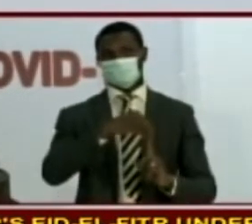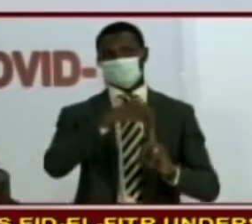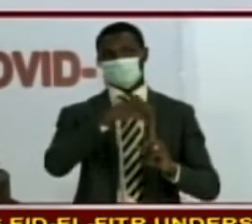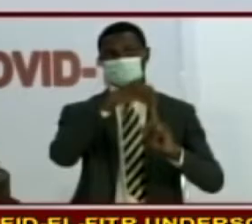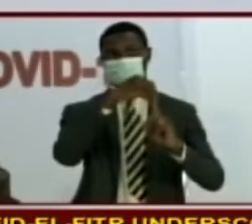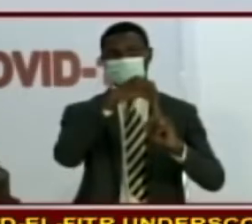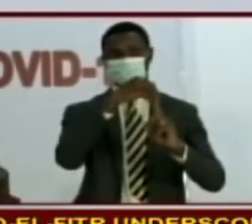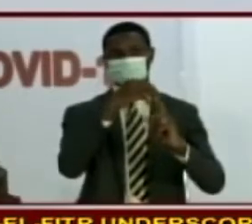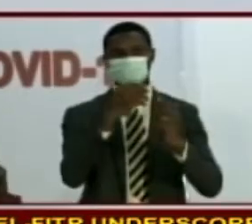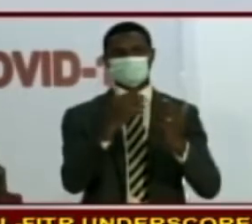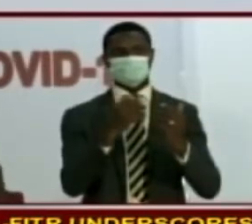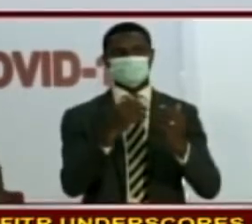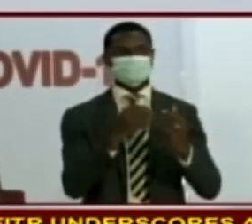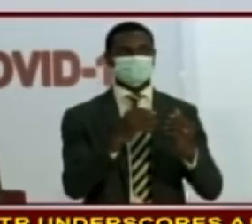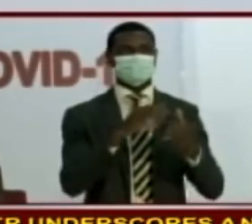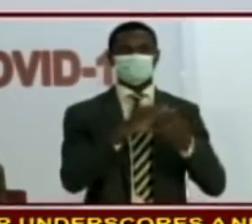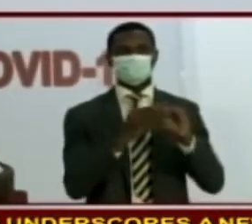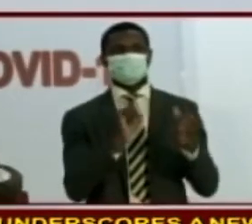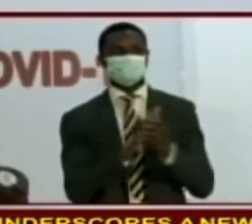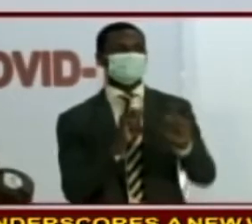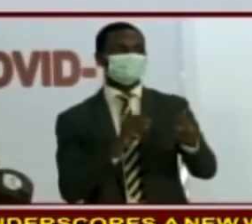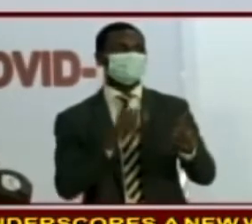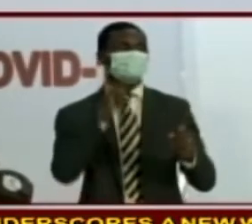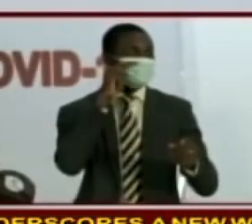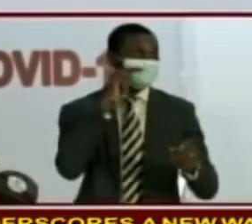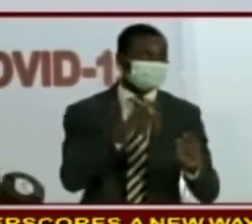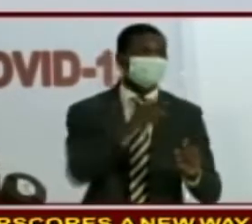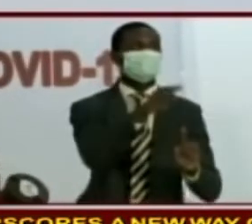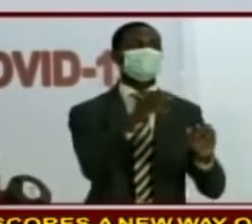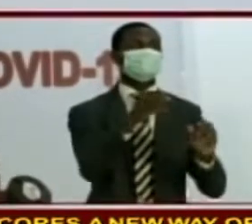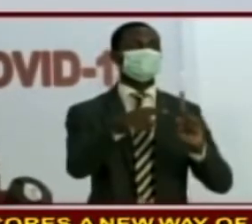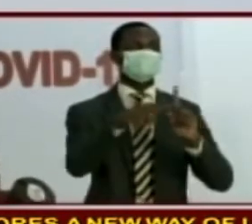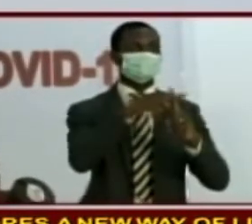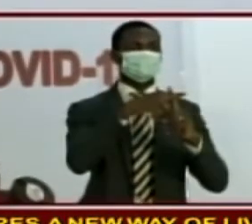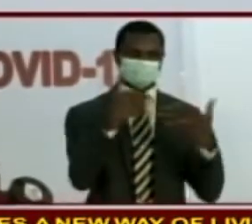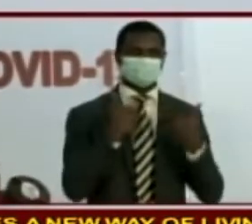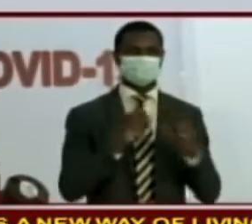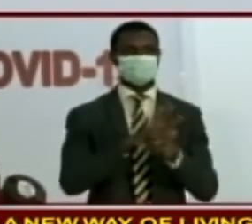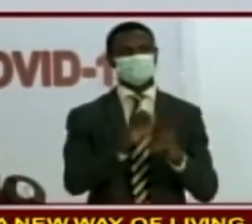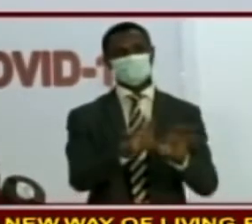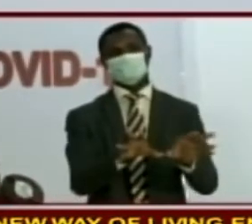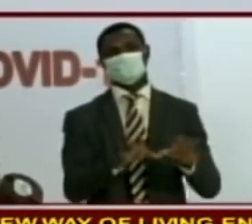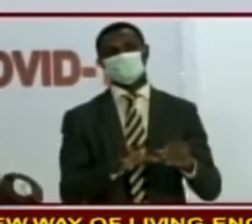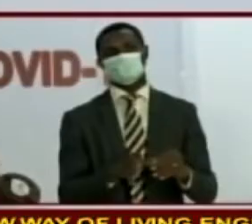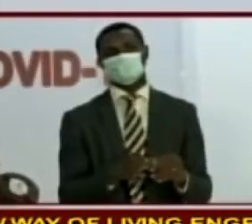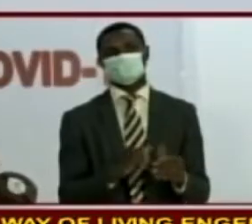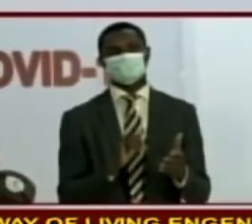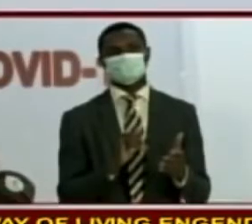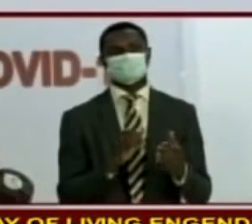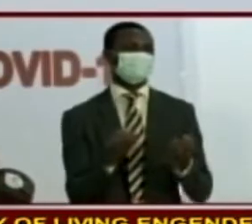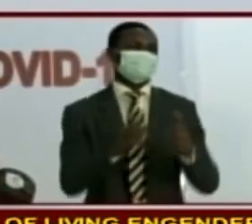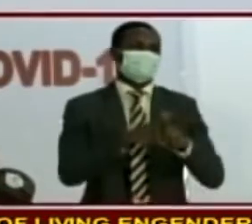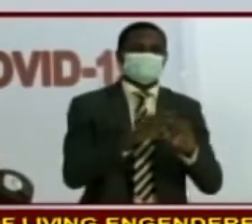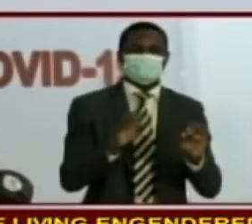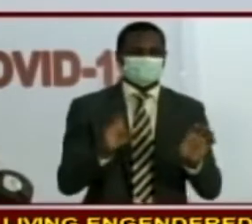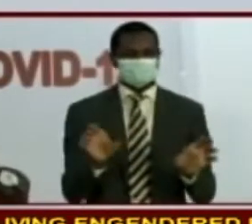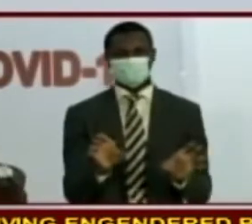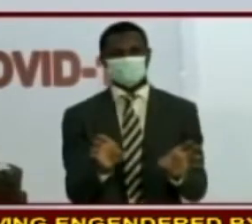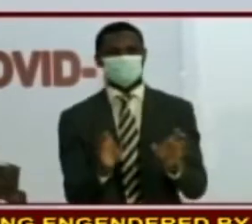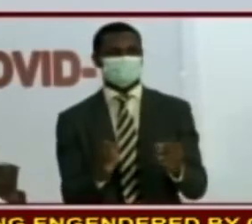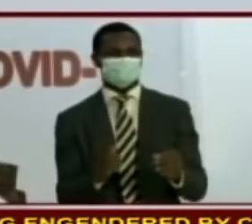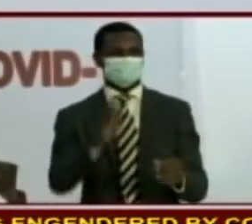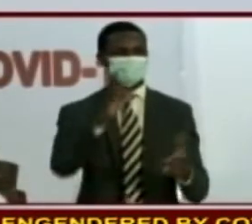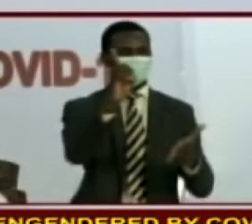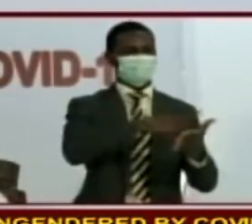having tested positive, or and also with actions that were considered also